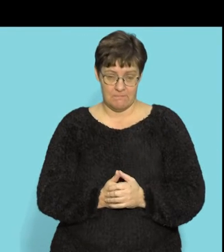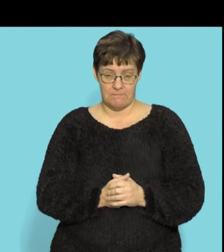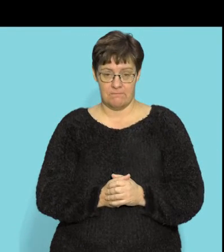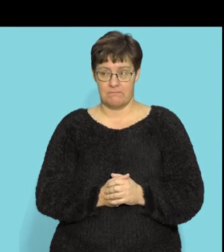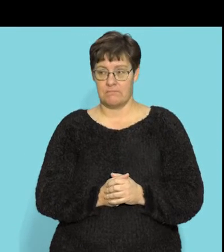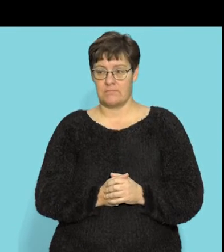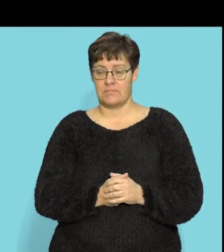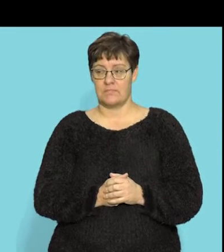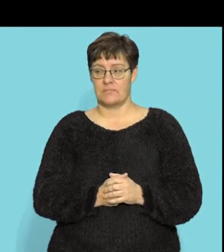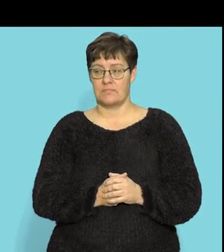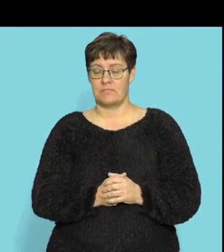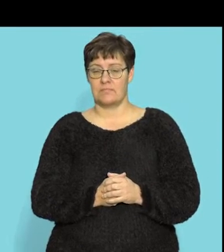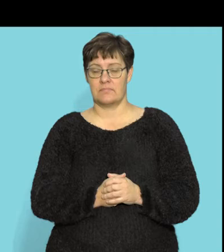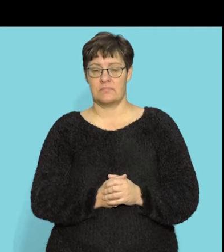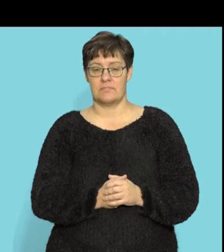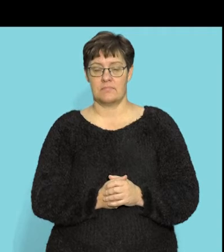right?